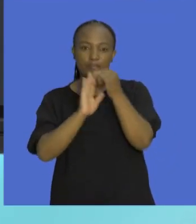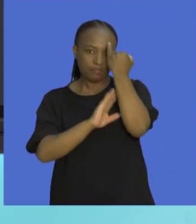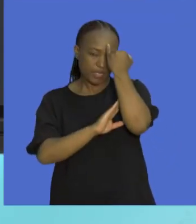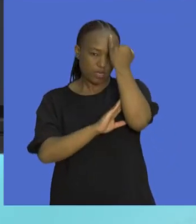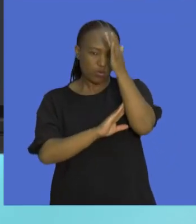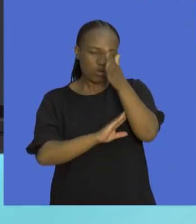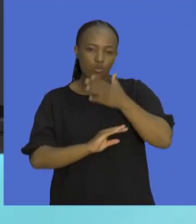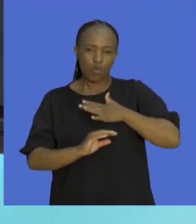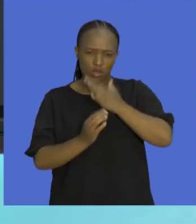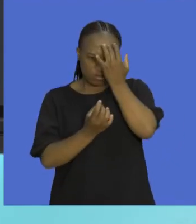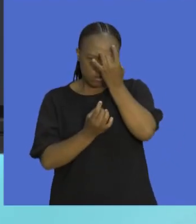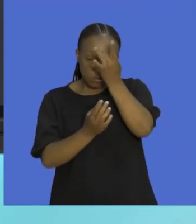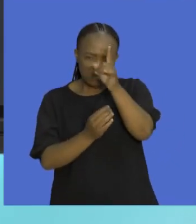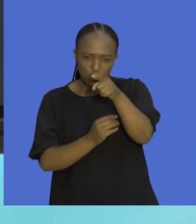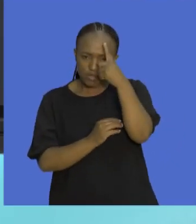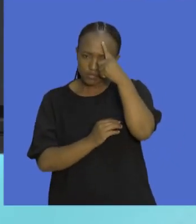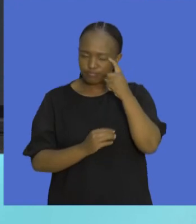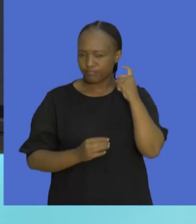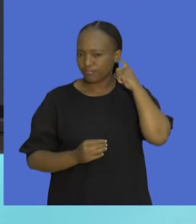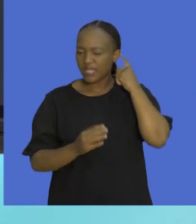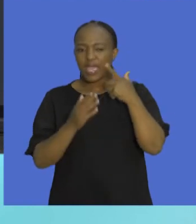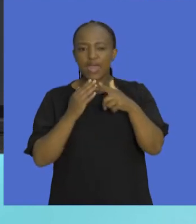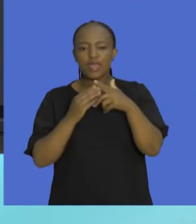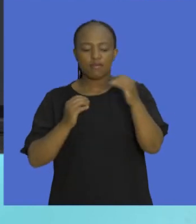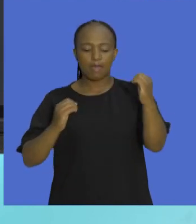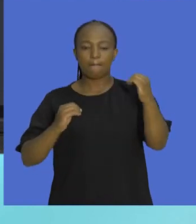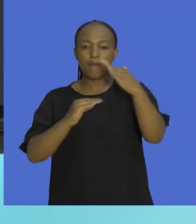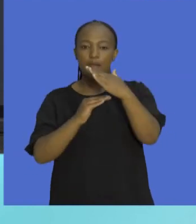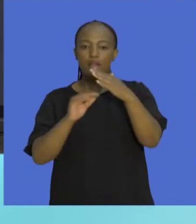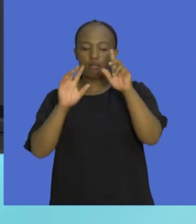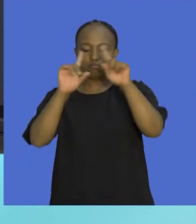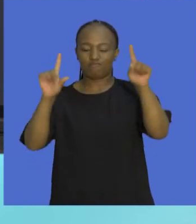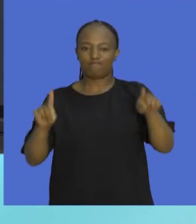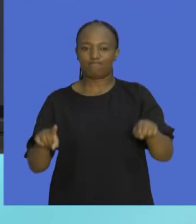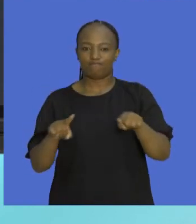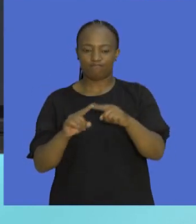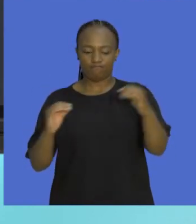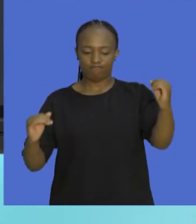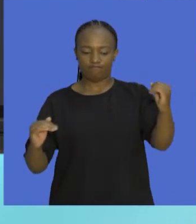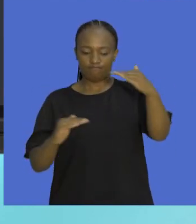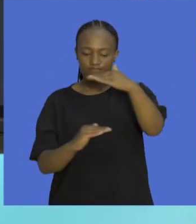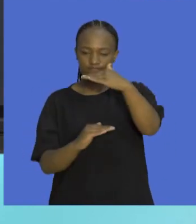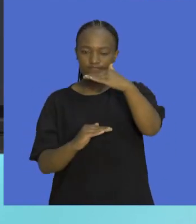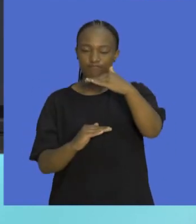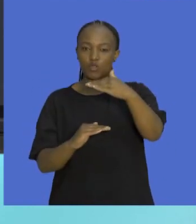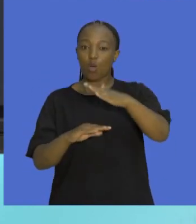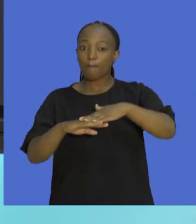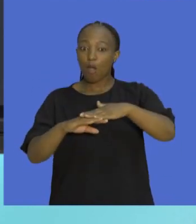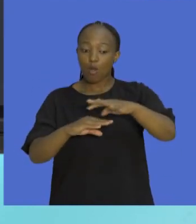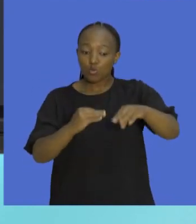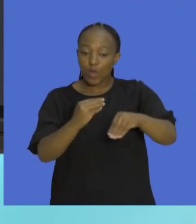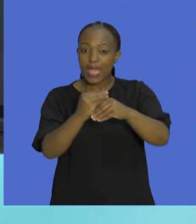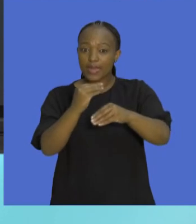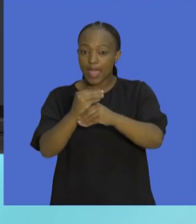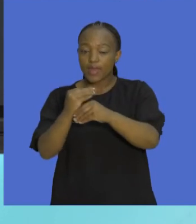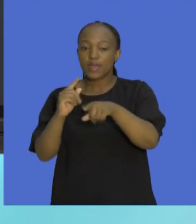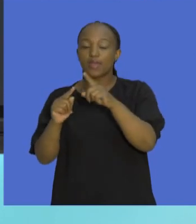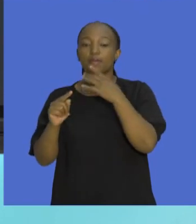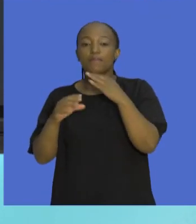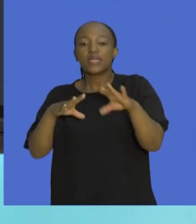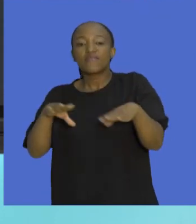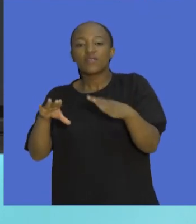the main idea that we want to get across is that in any parallel circuit, the effective resistance, as we add more